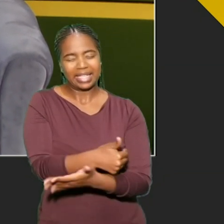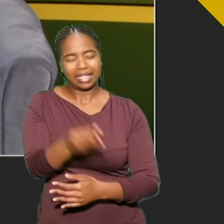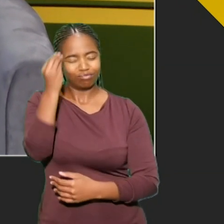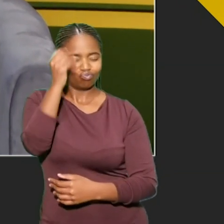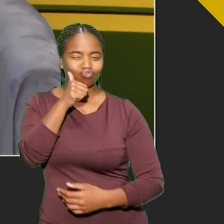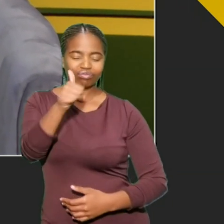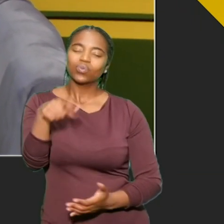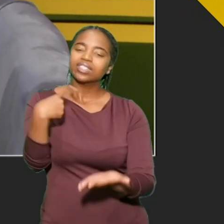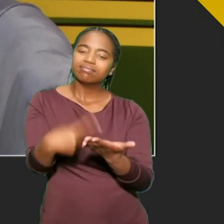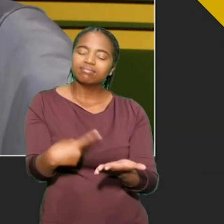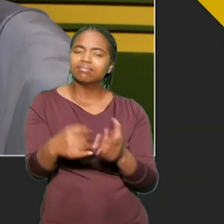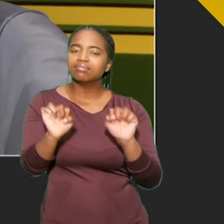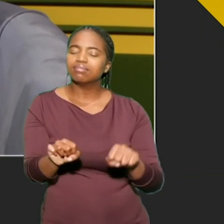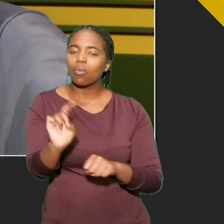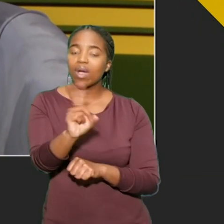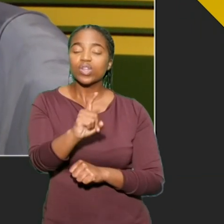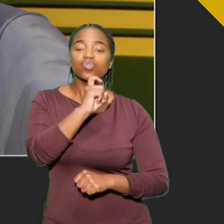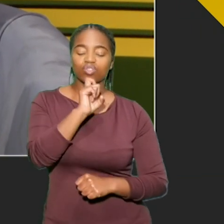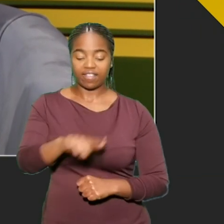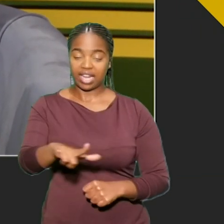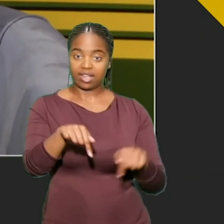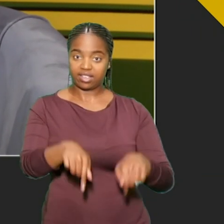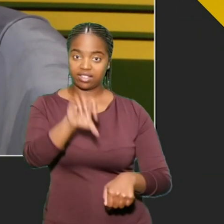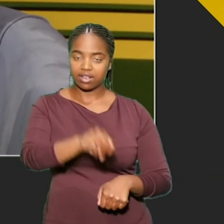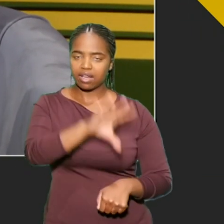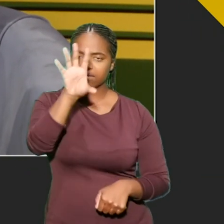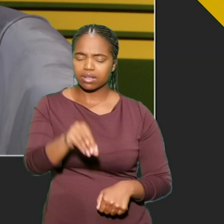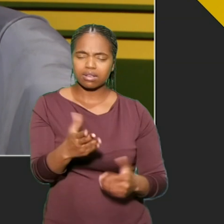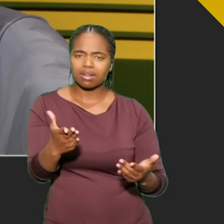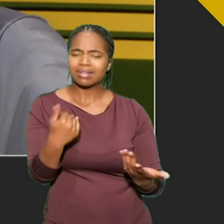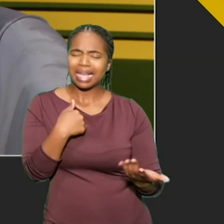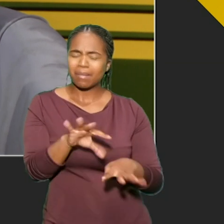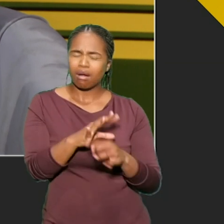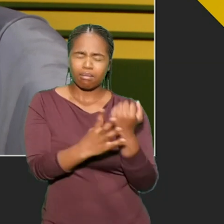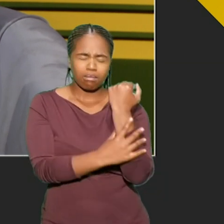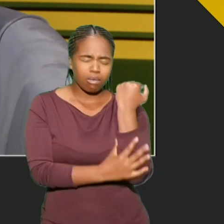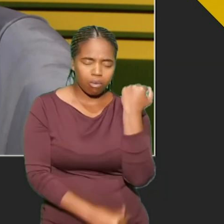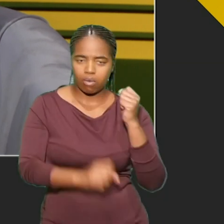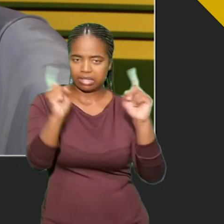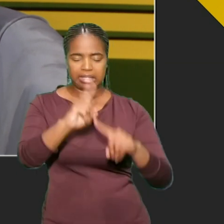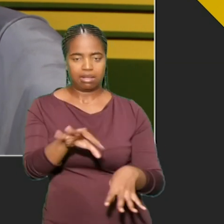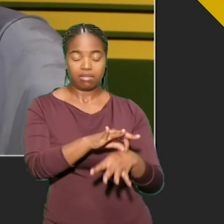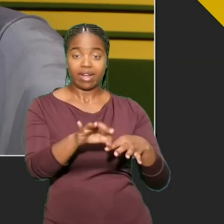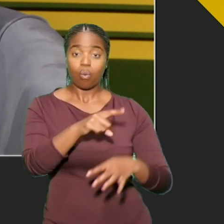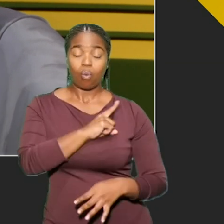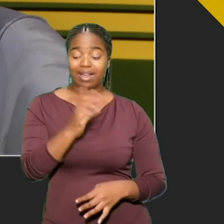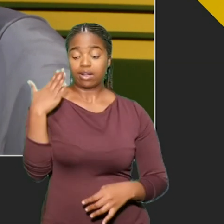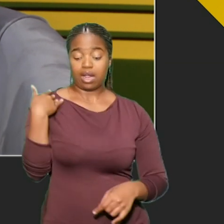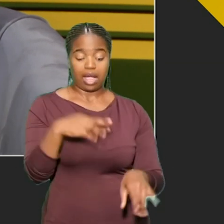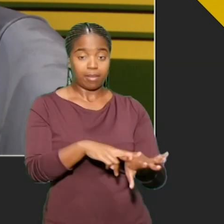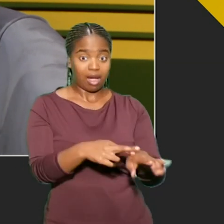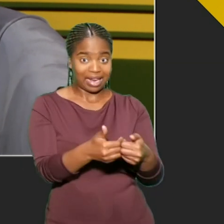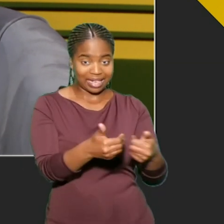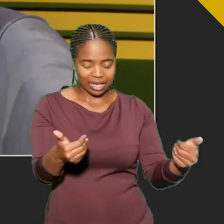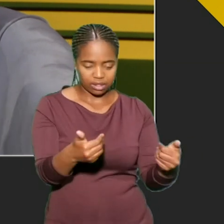We're having a conversation about the use of land in South Africa and the poor spatial planning that we are now having to deal with because of the legacy of apartheid. We've been